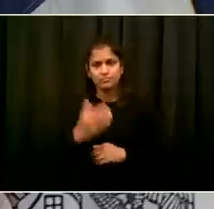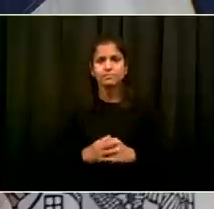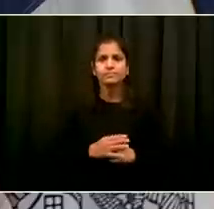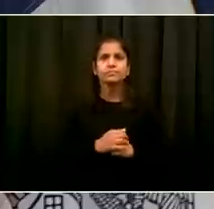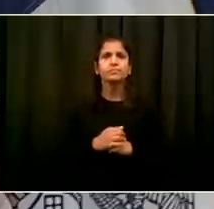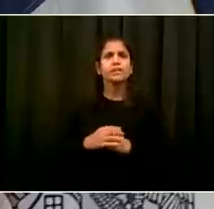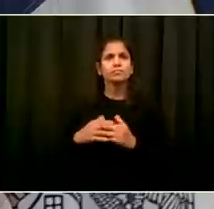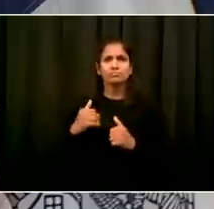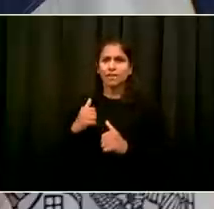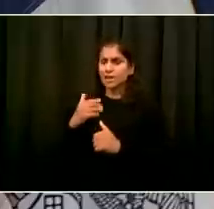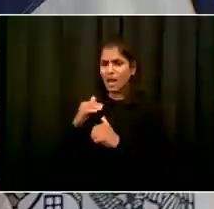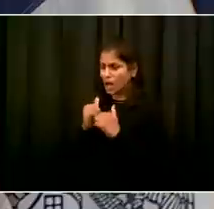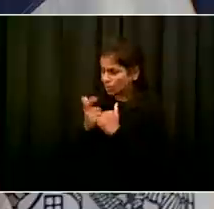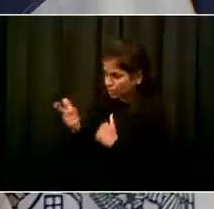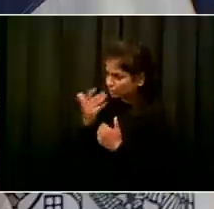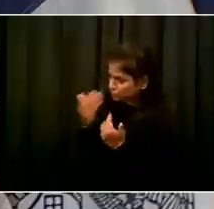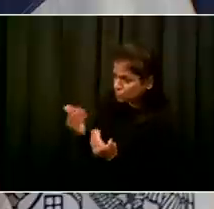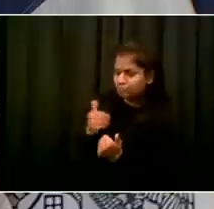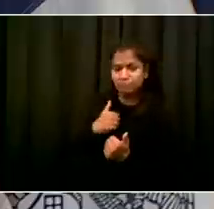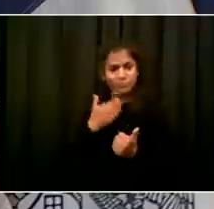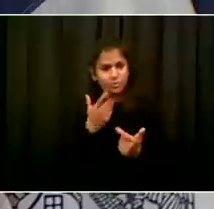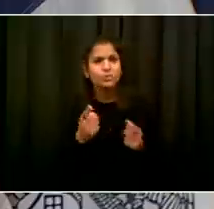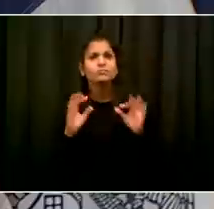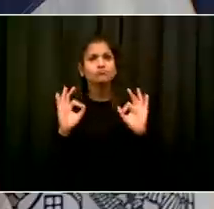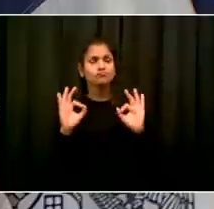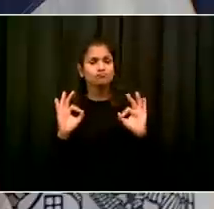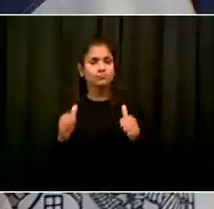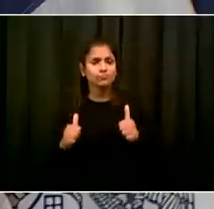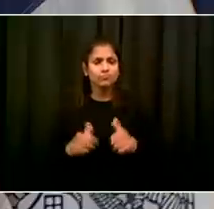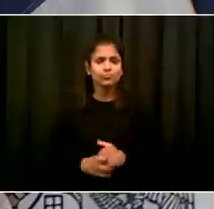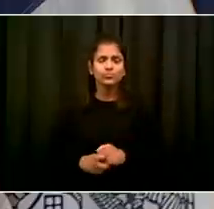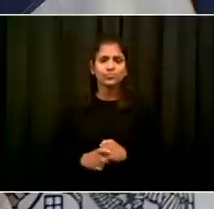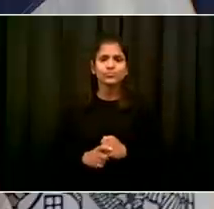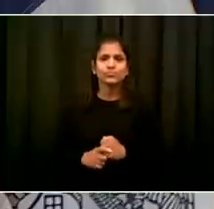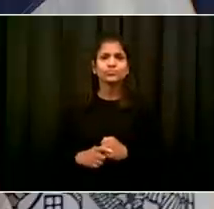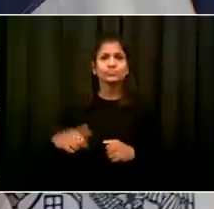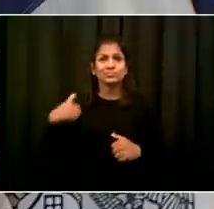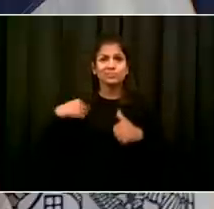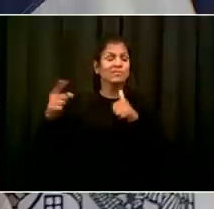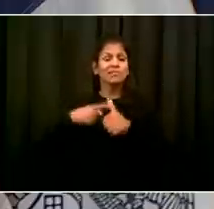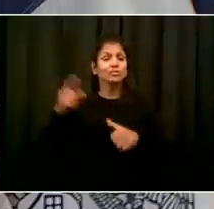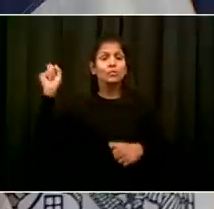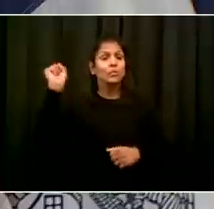be, have the hospitals at all started to